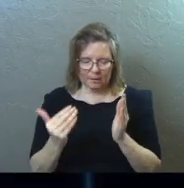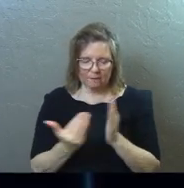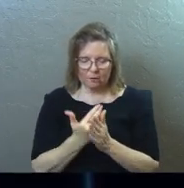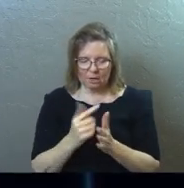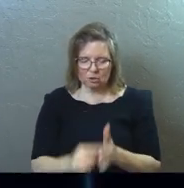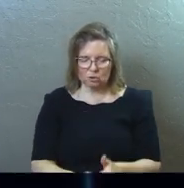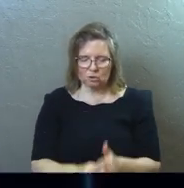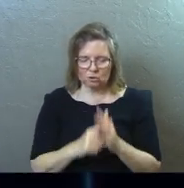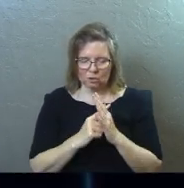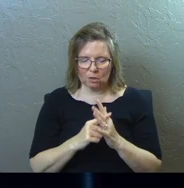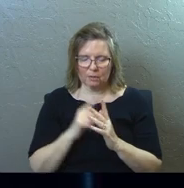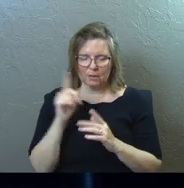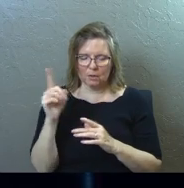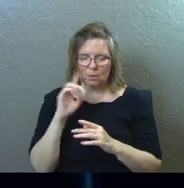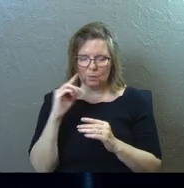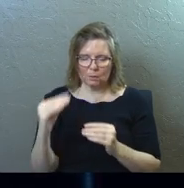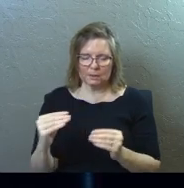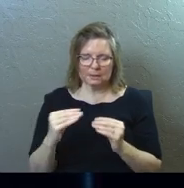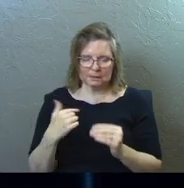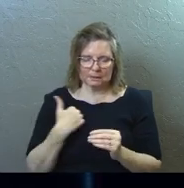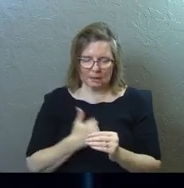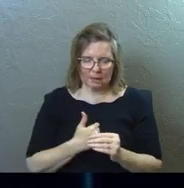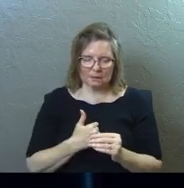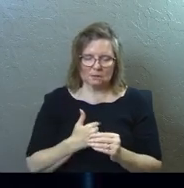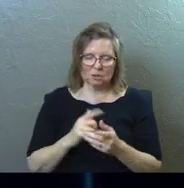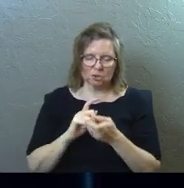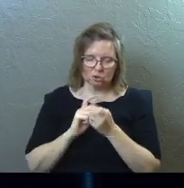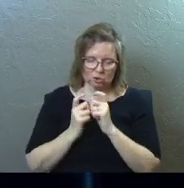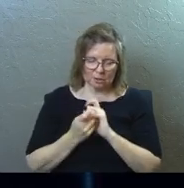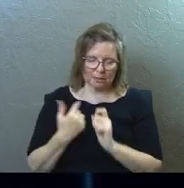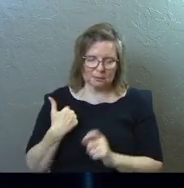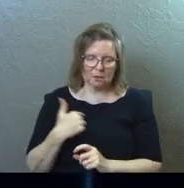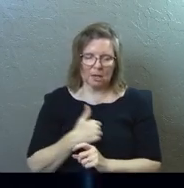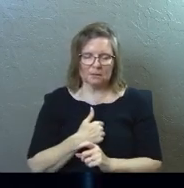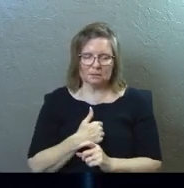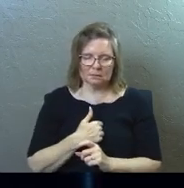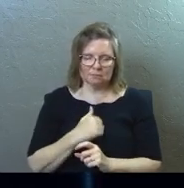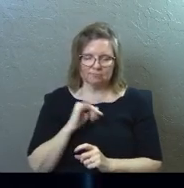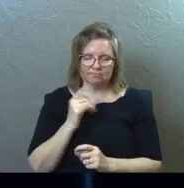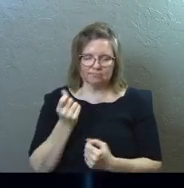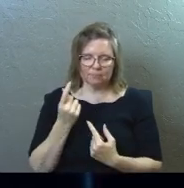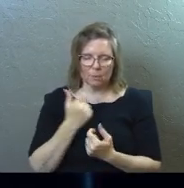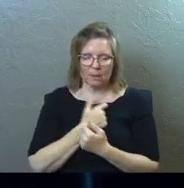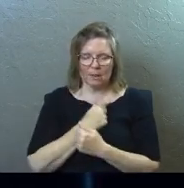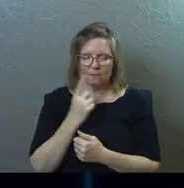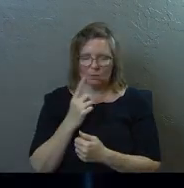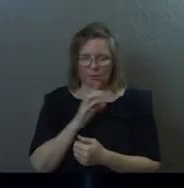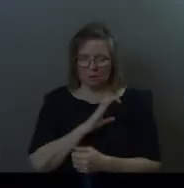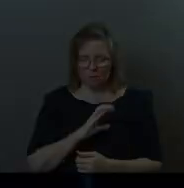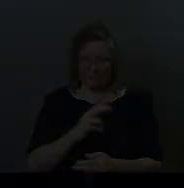fresh start and that you would teach us and that you would change us, God. We love you. In Christ's name.